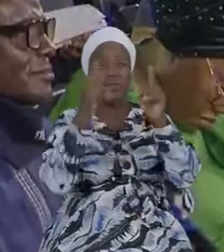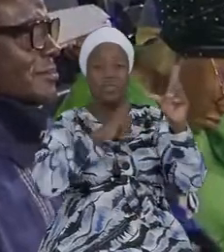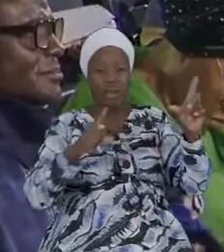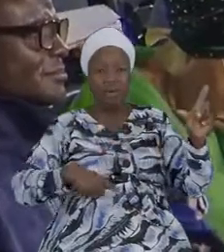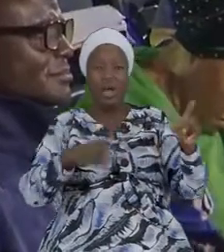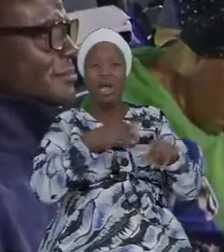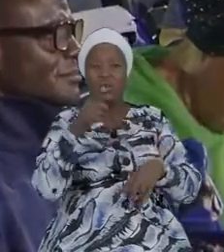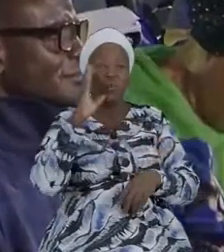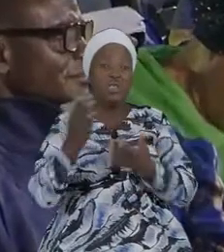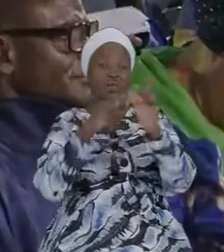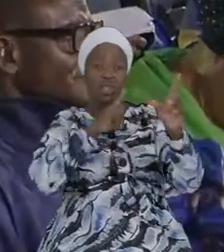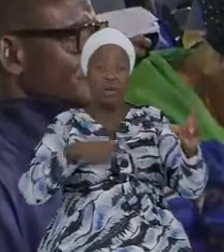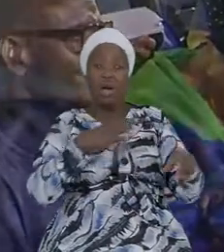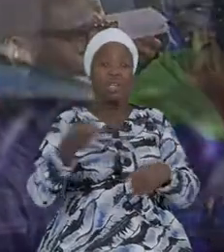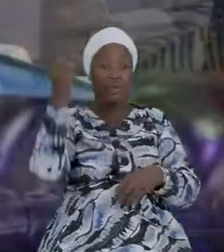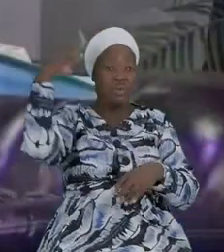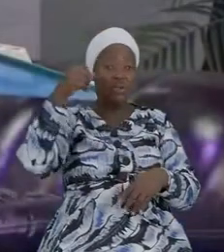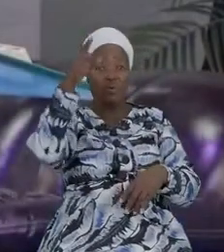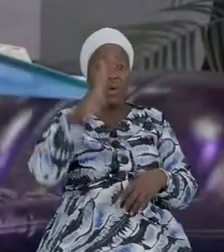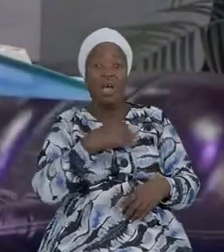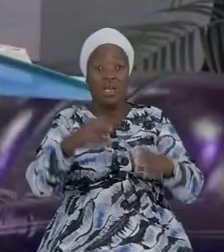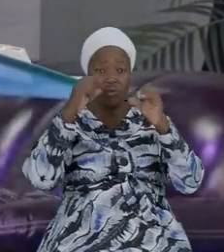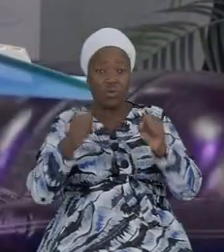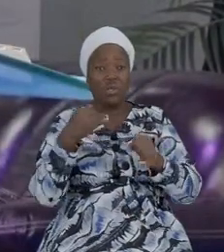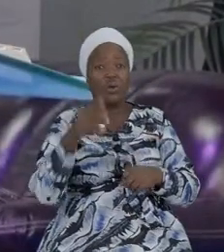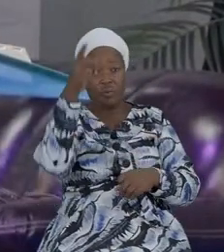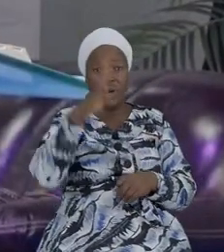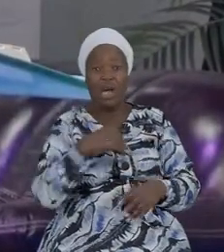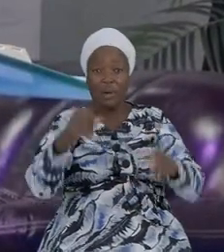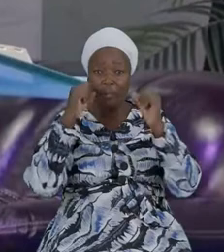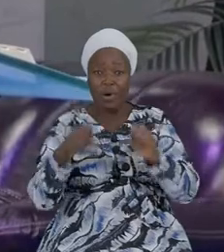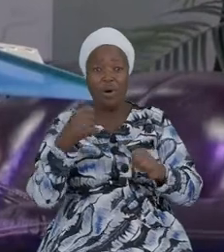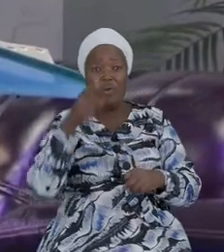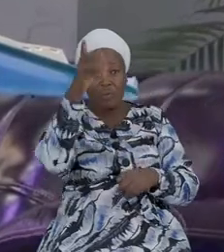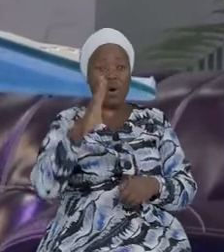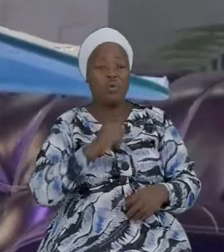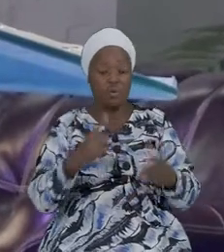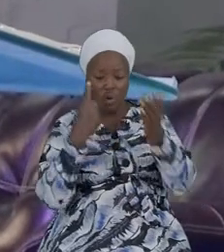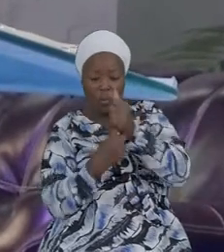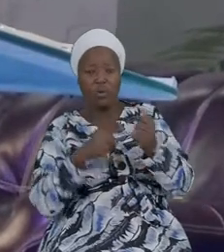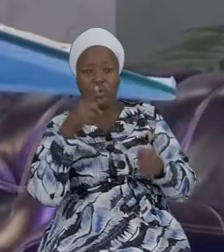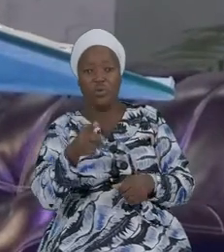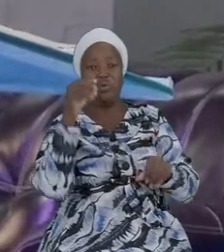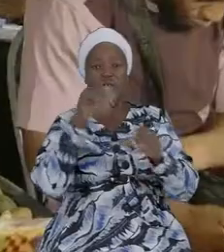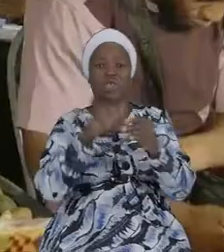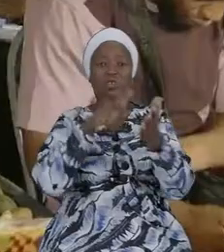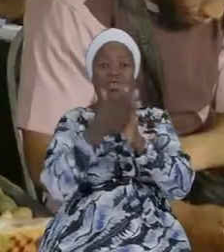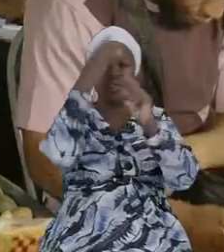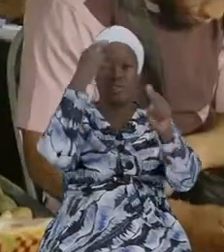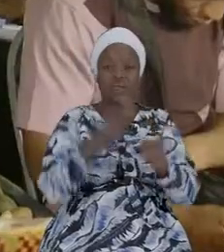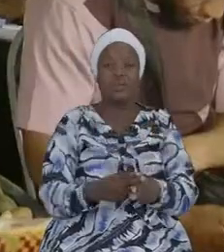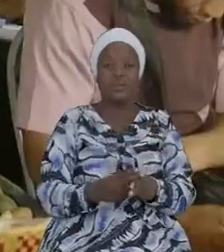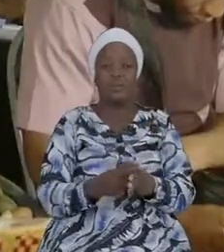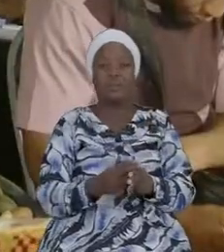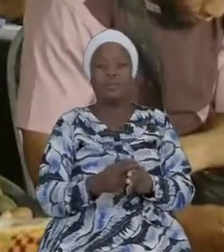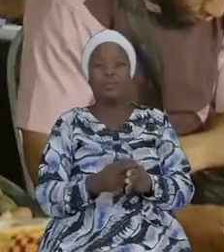the grace of God and the strength of God and the power of God will uphold you in Jesus'